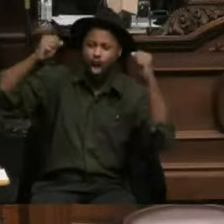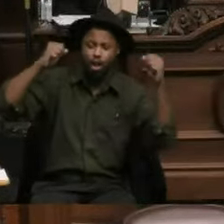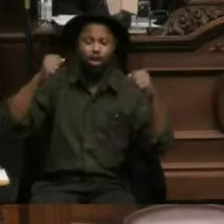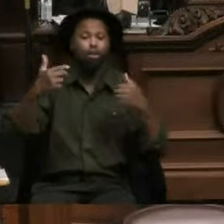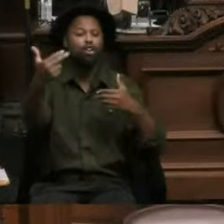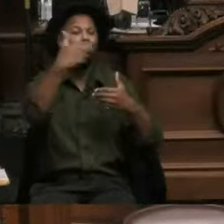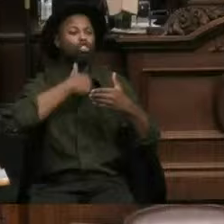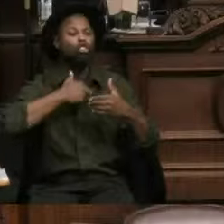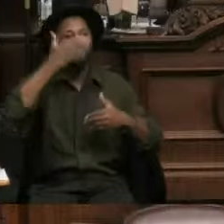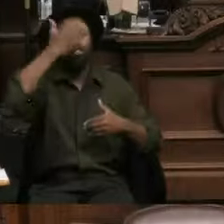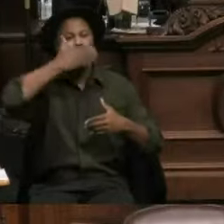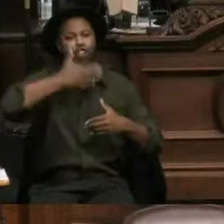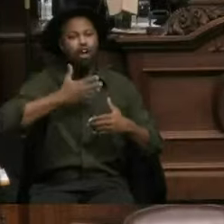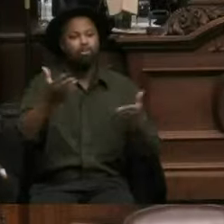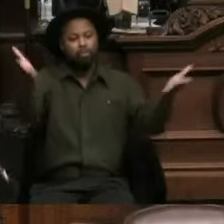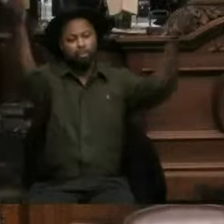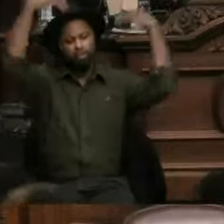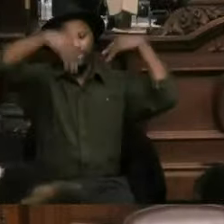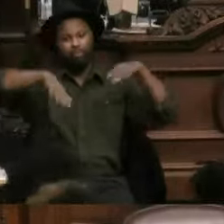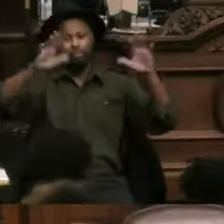us at the front here near the podium.